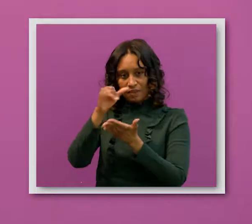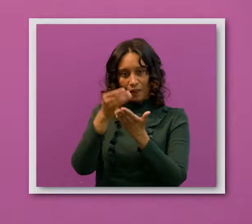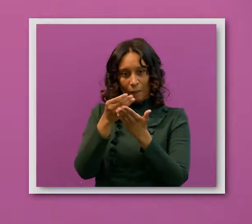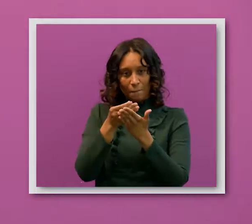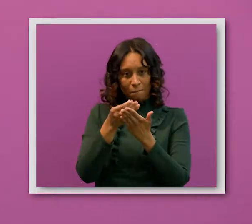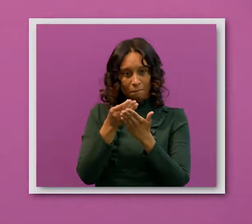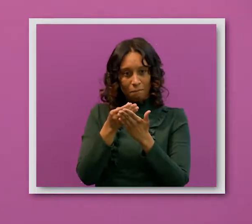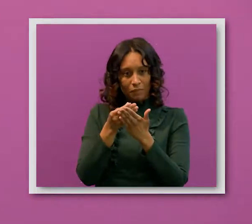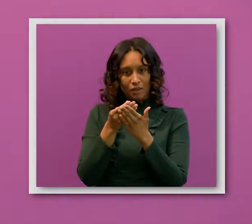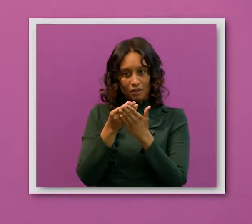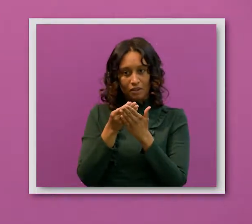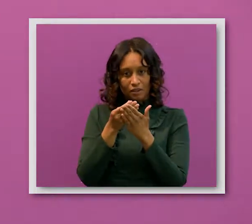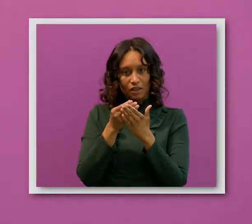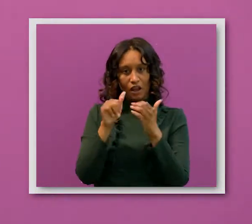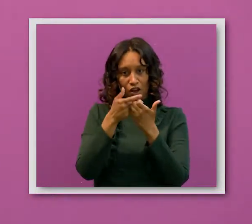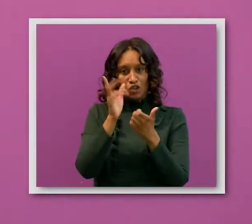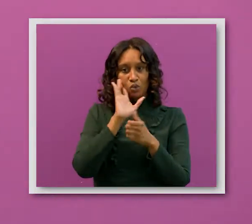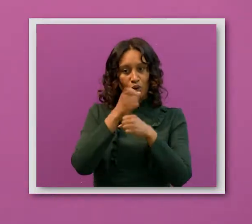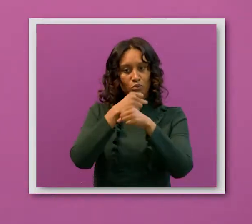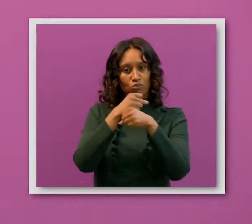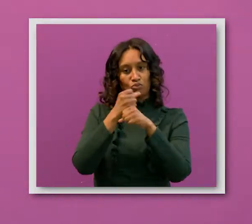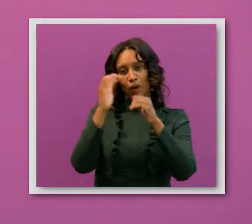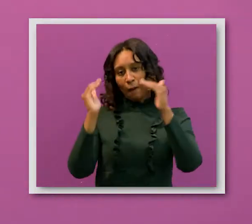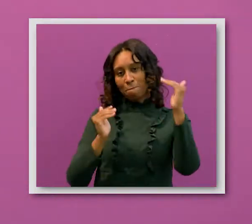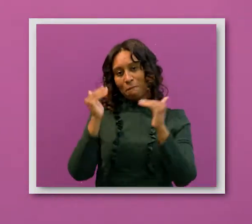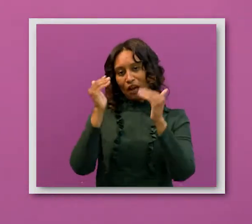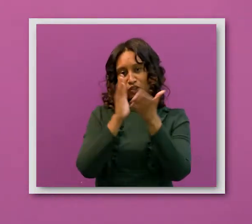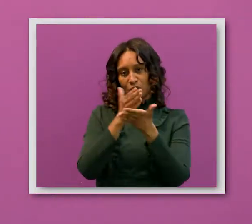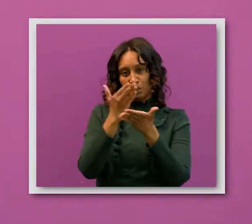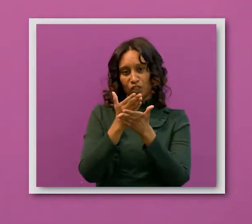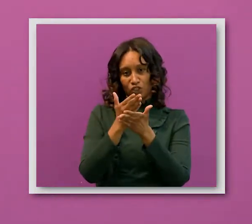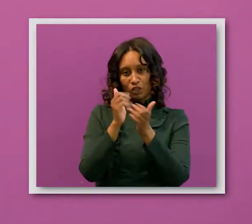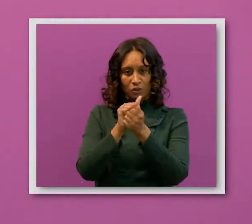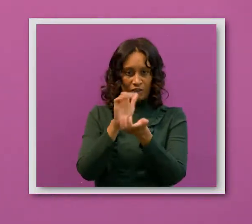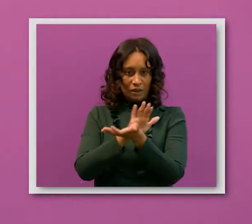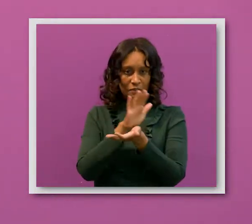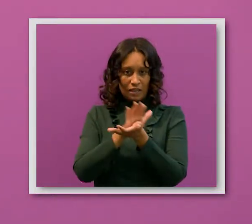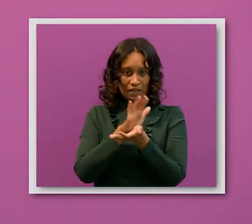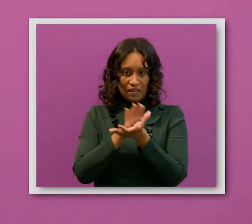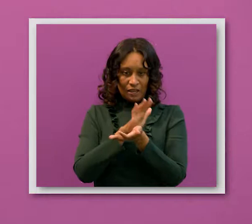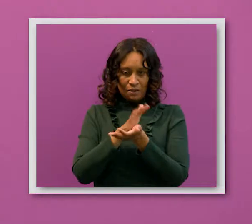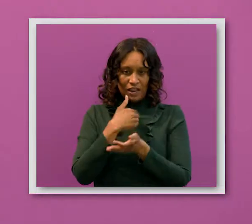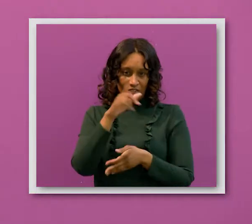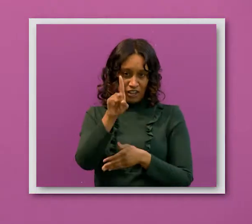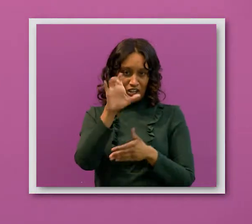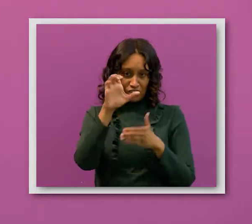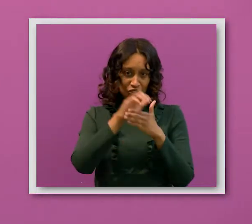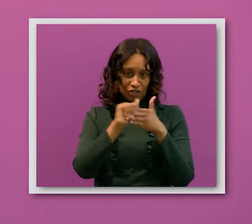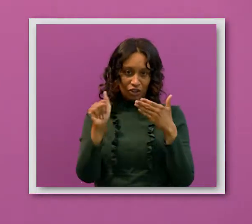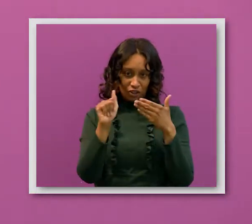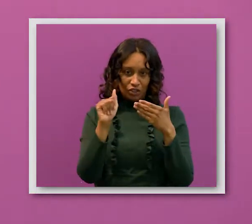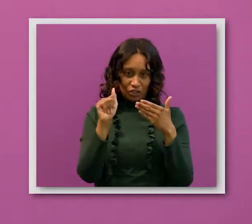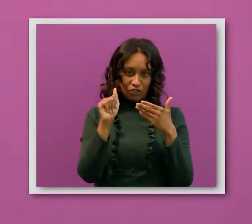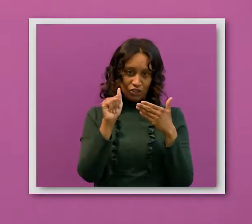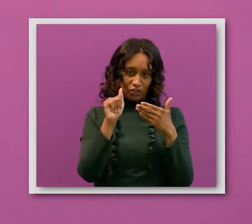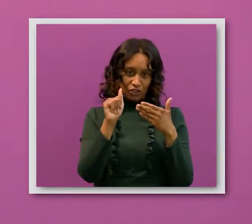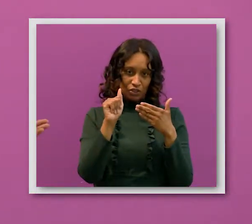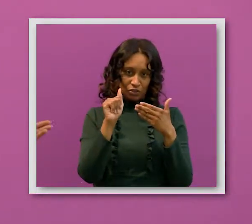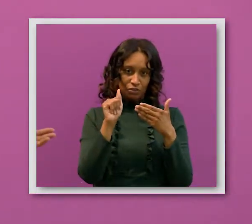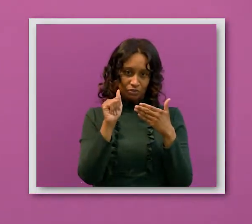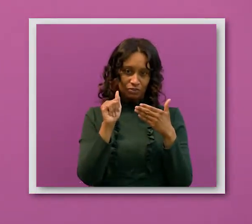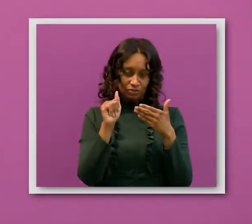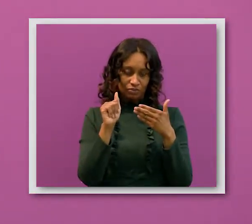and March, and that is to produce a balanced budget so you can only spend, in this example, $100.